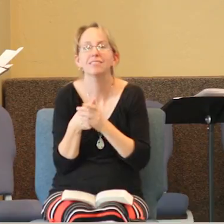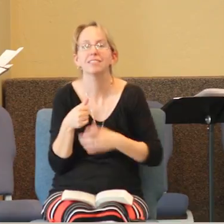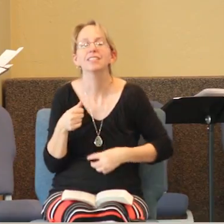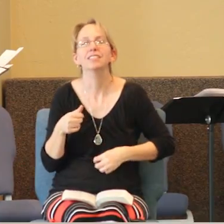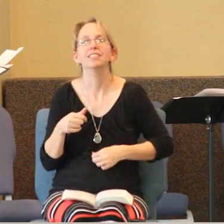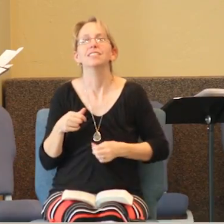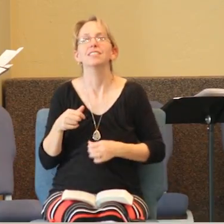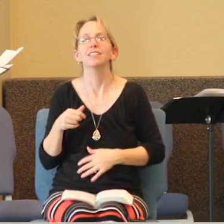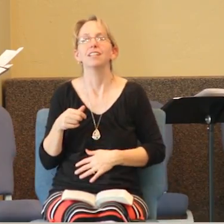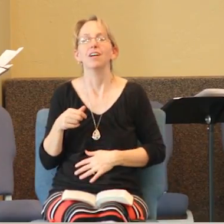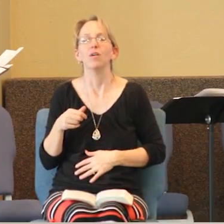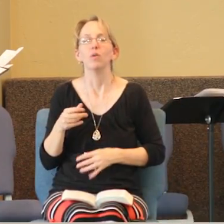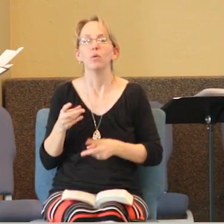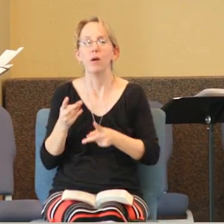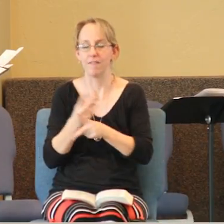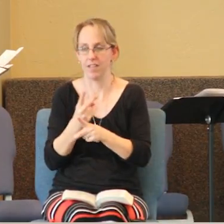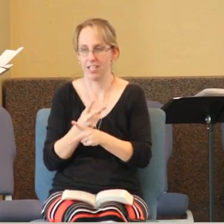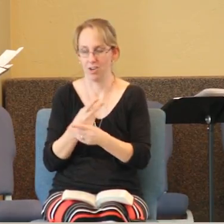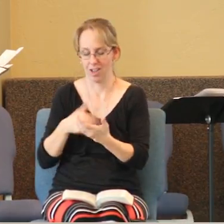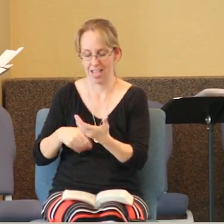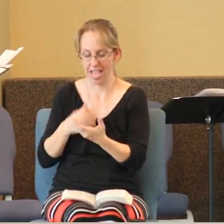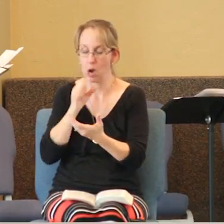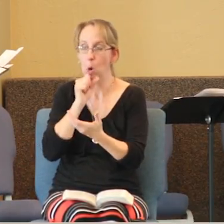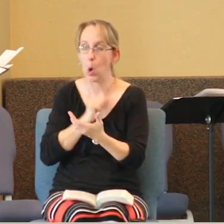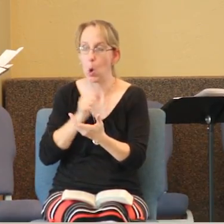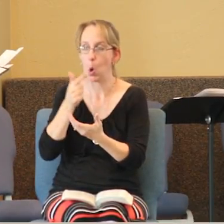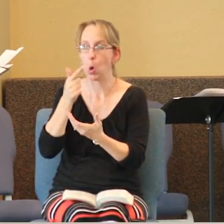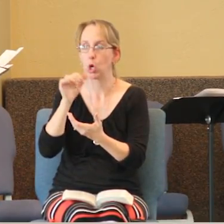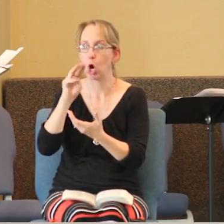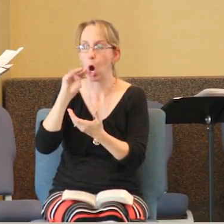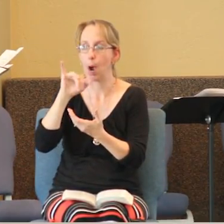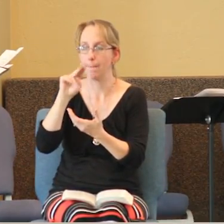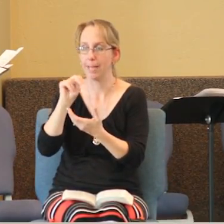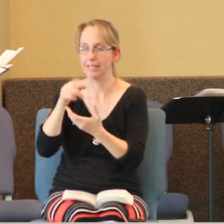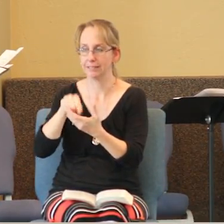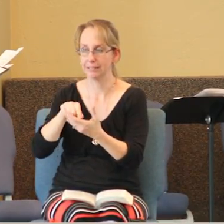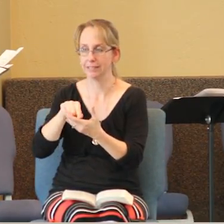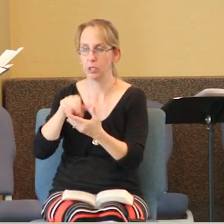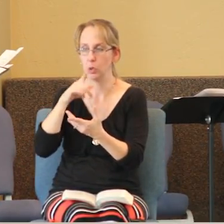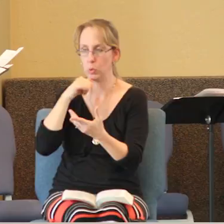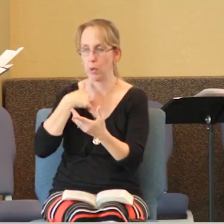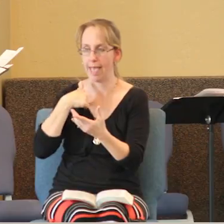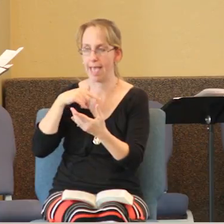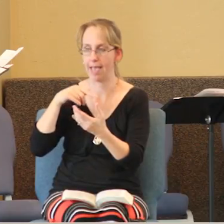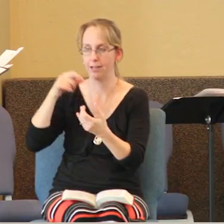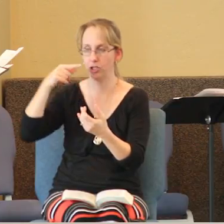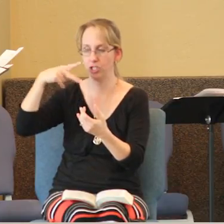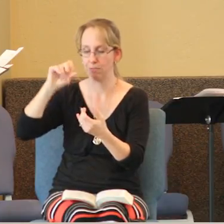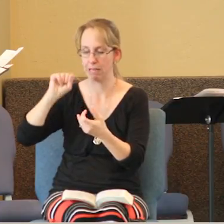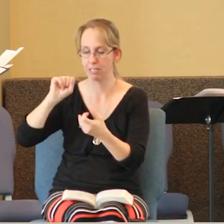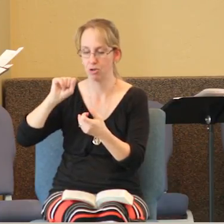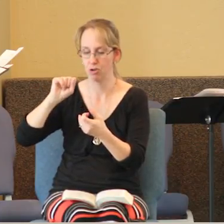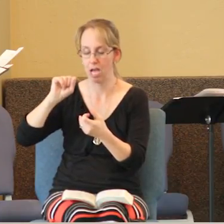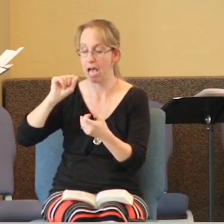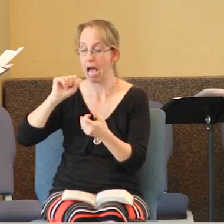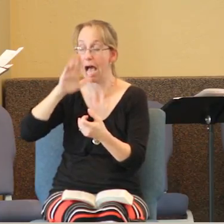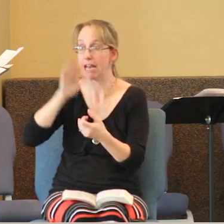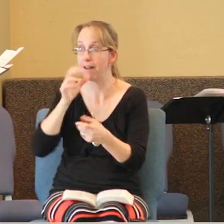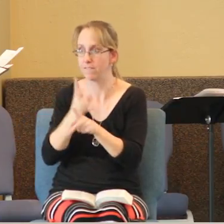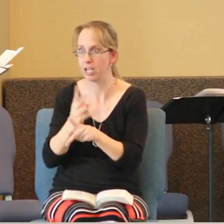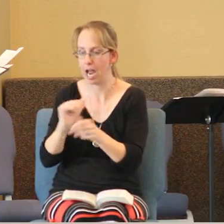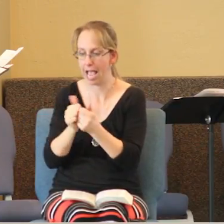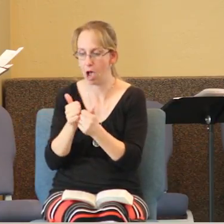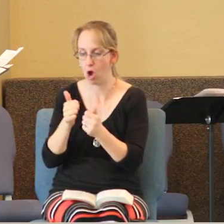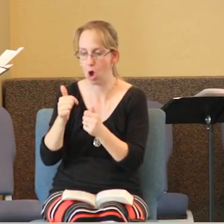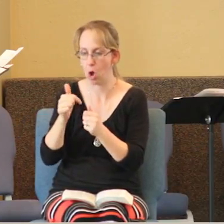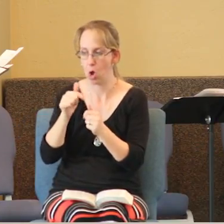Well, we figured it out. I had a Garmin, an old Garmin that had a track back button, and I hadn't figured out how to use it before. But I